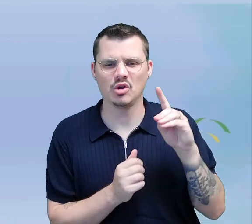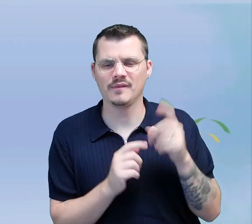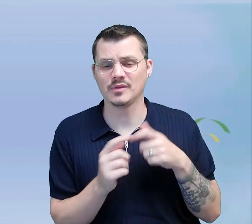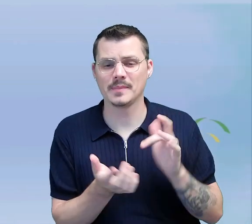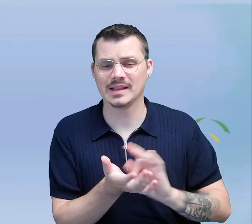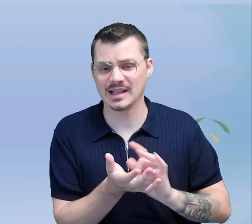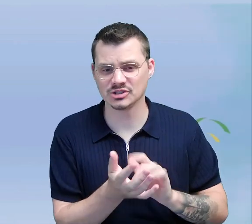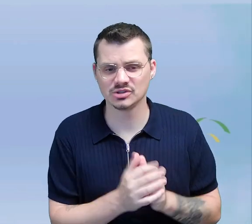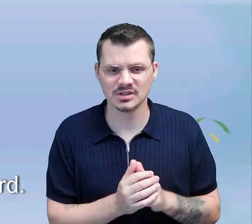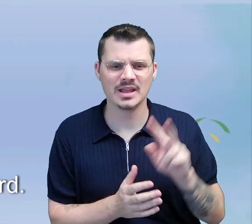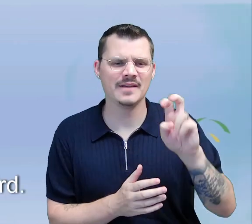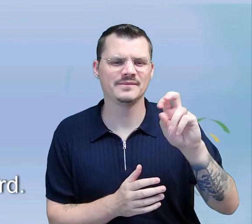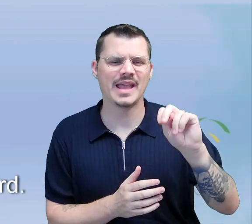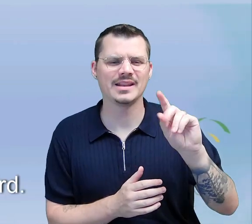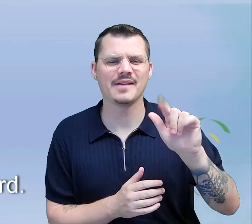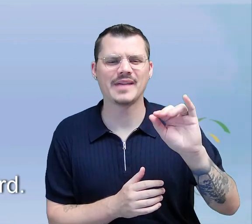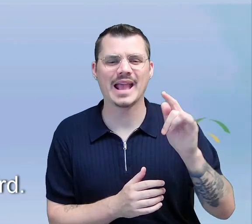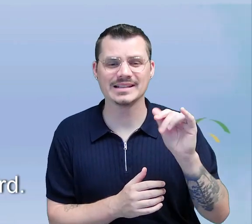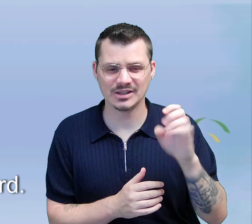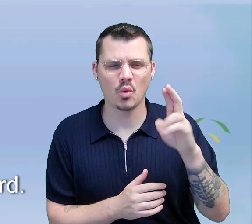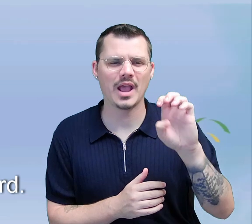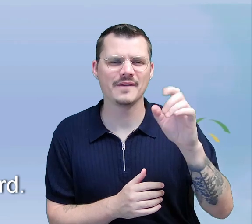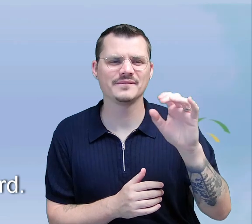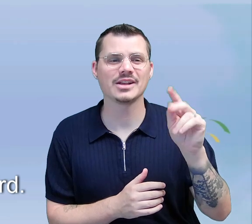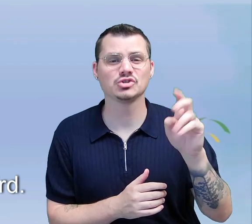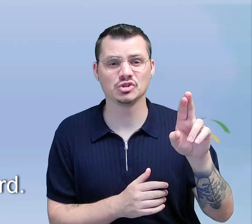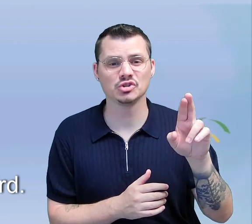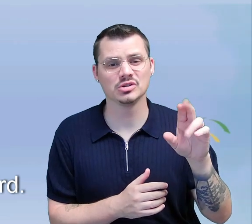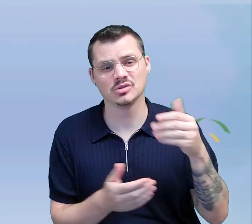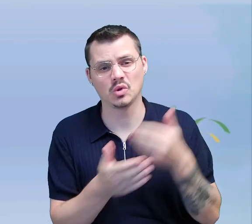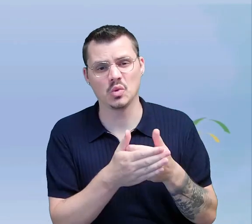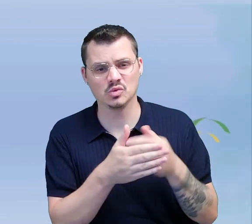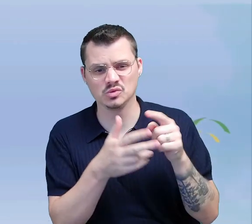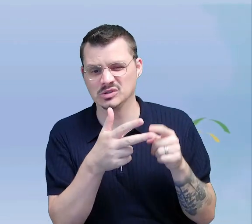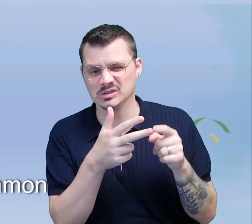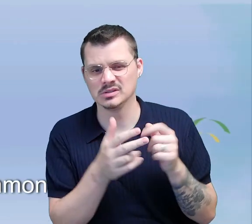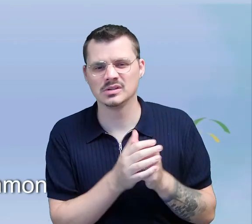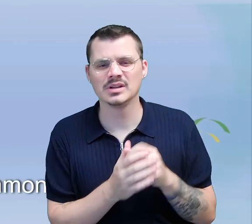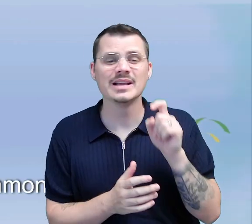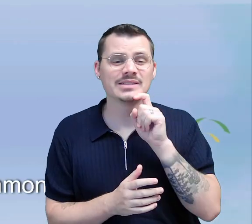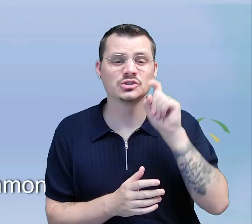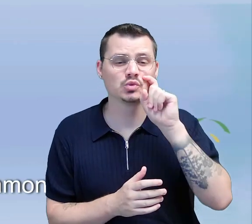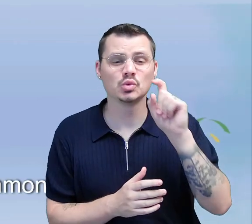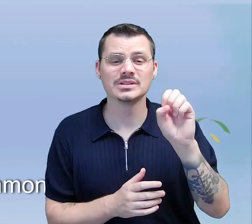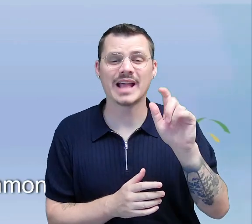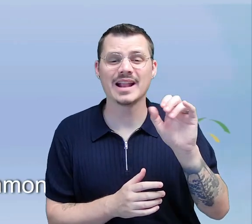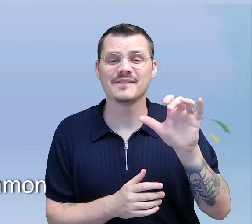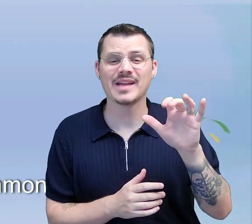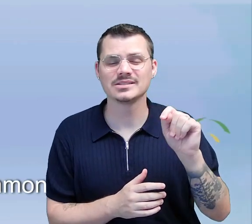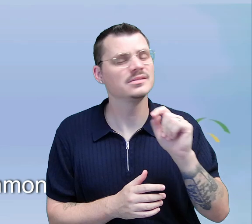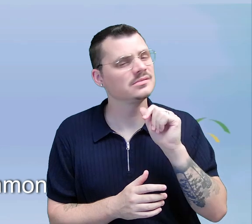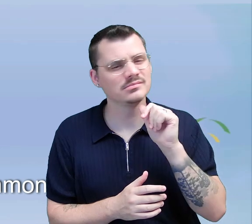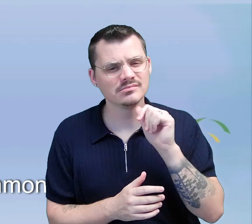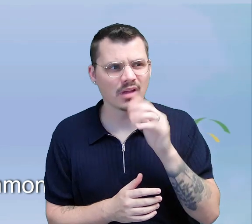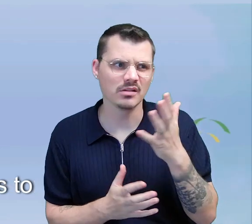withdrawing from the medicine. Venlafaxine or Effexor is a close third. Sexual side effects are not